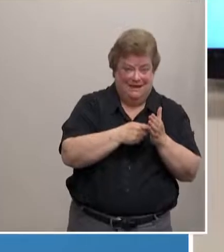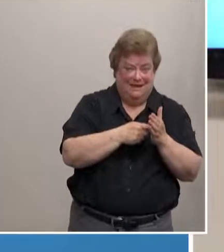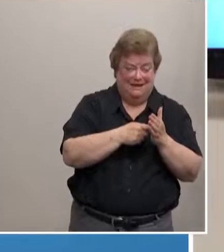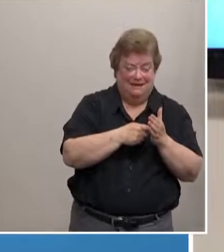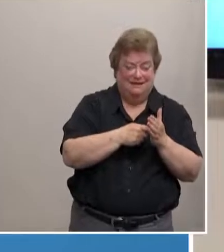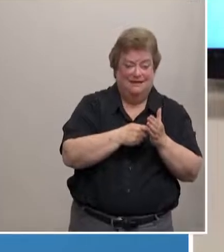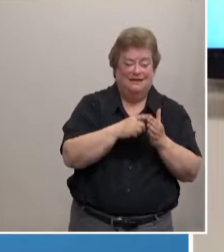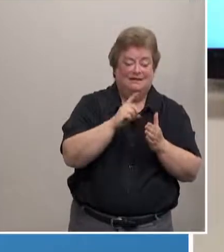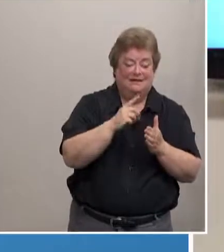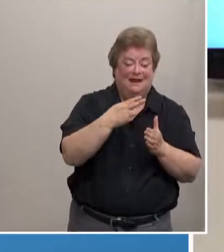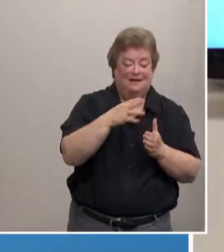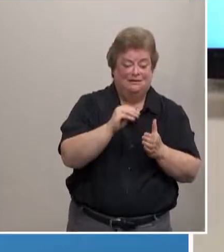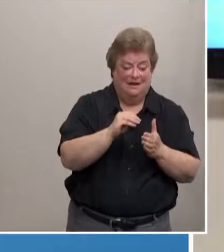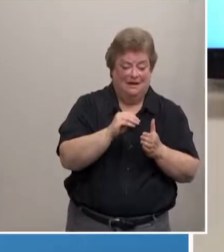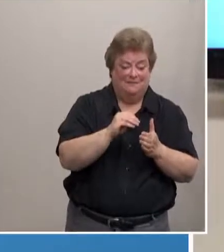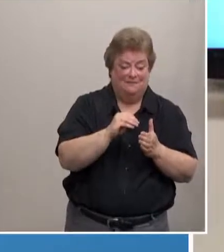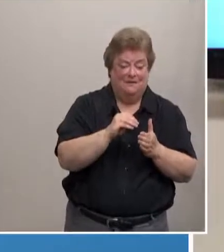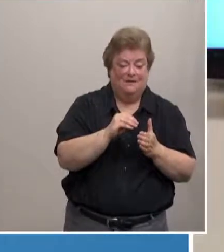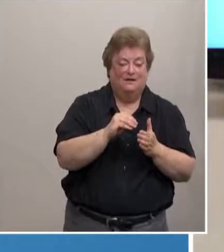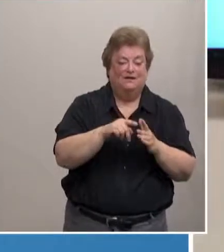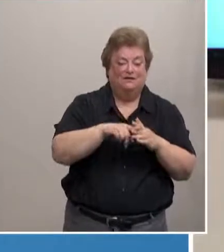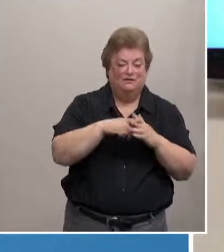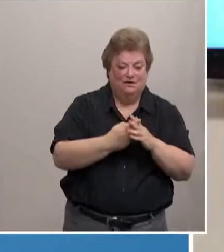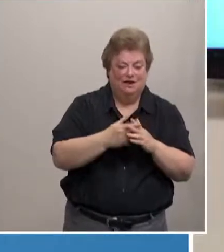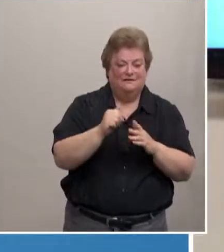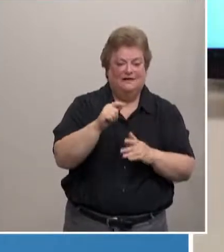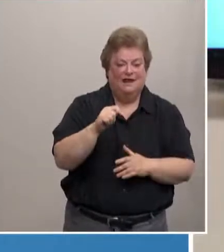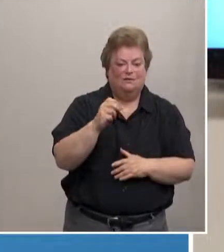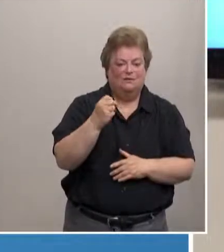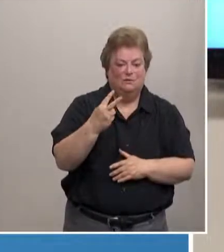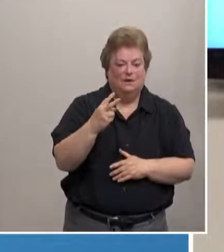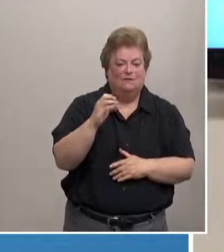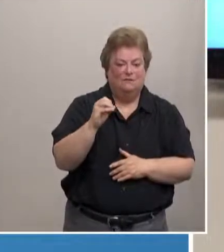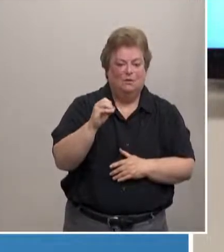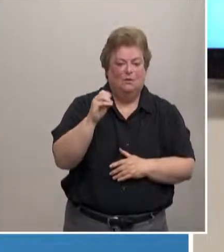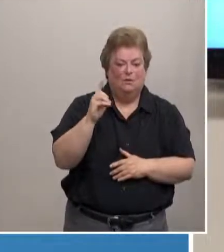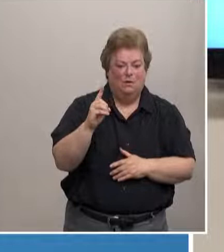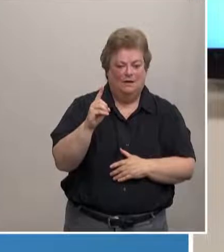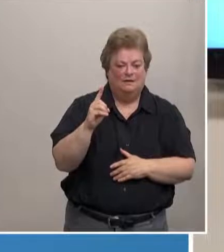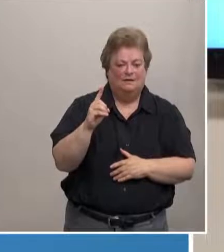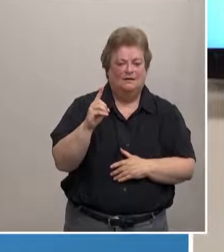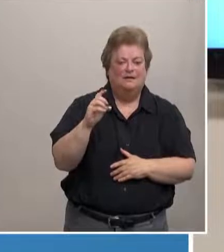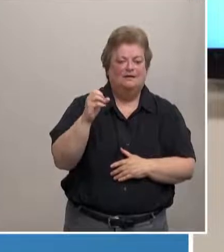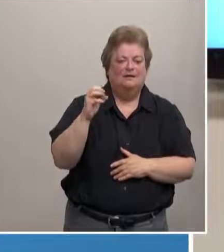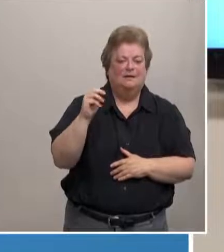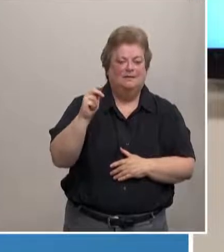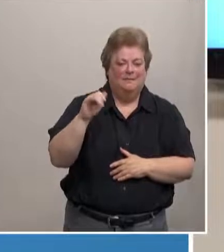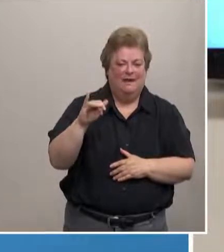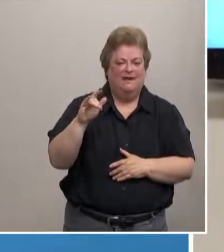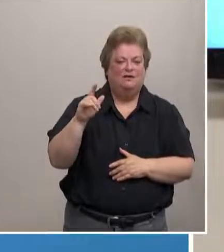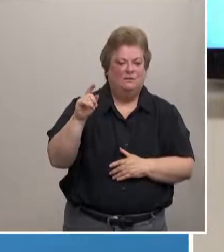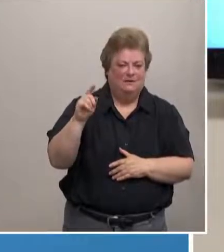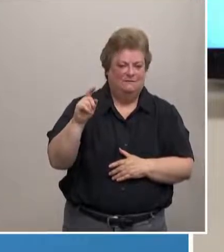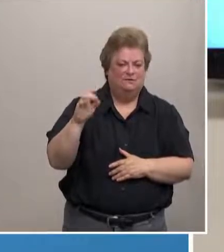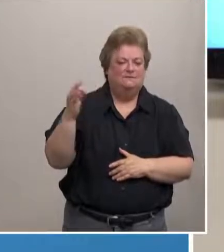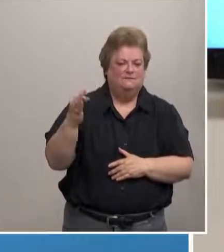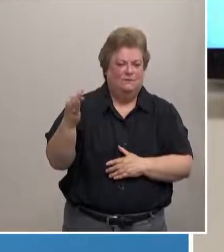directed health measure goes into effect at 12:01 May 21st, Friday